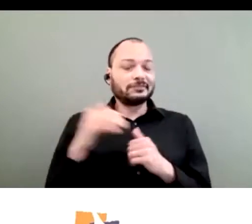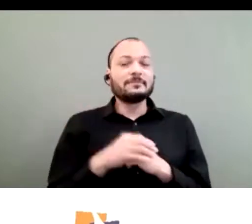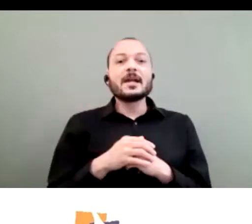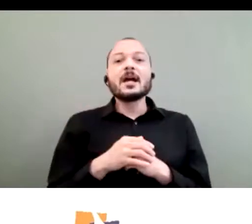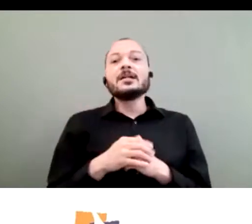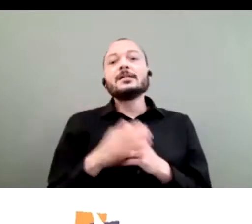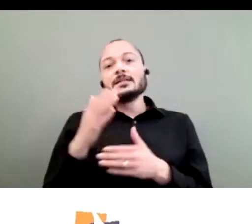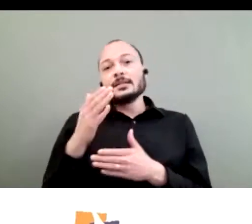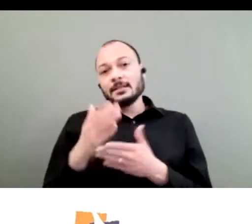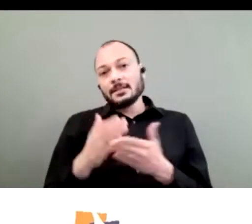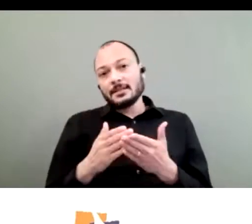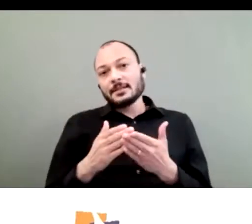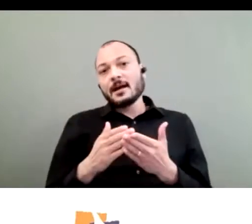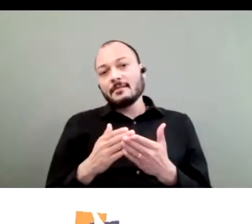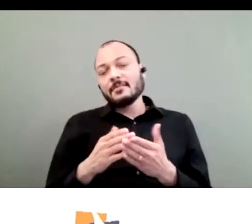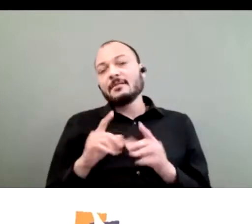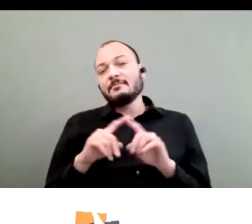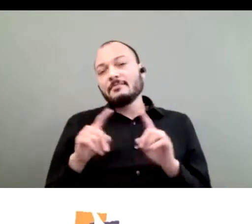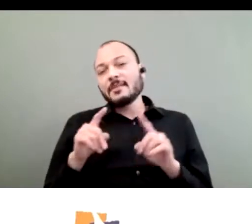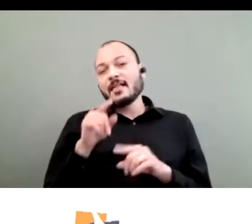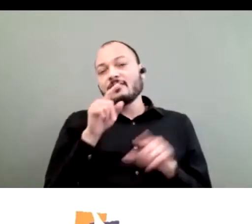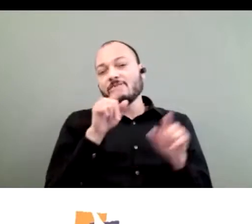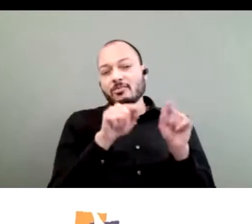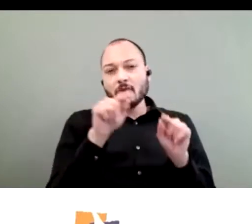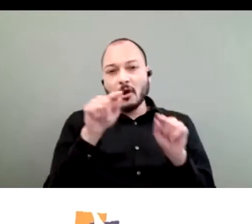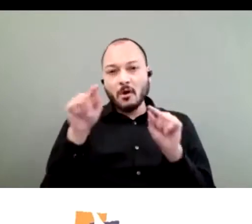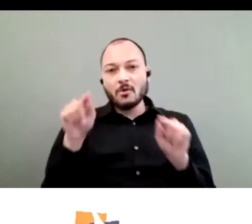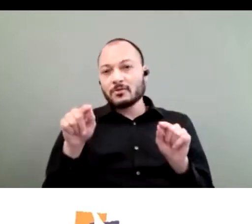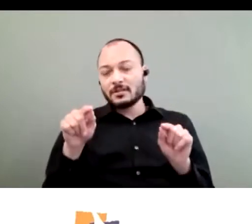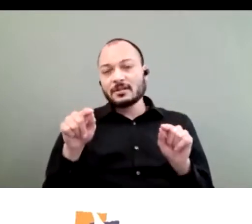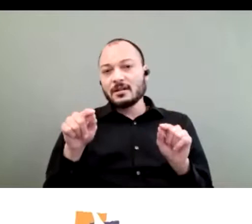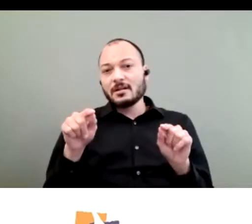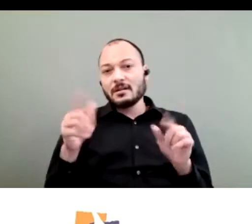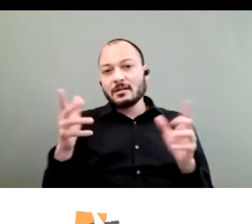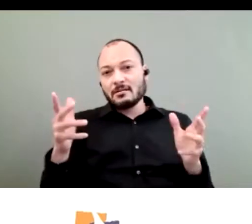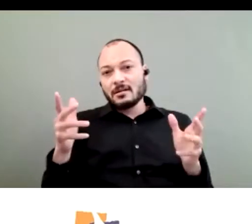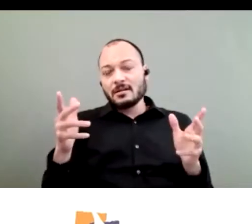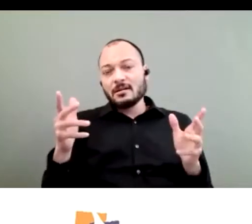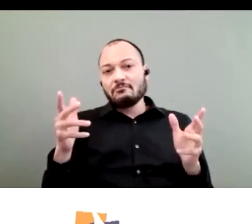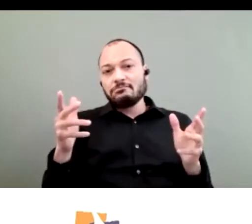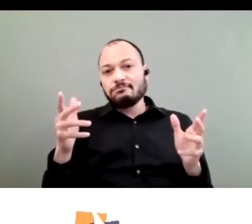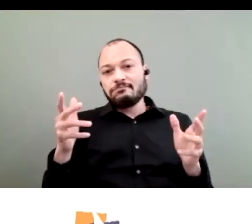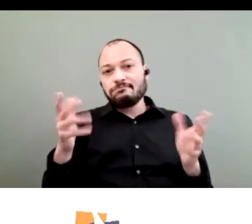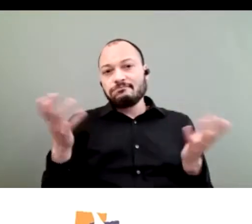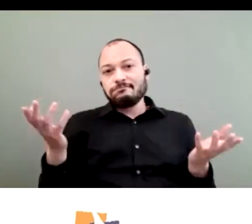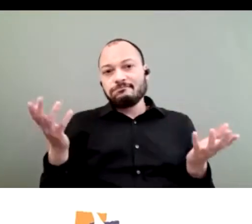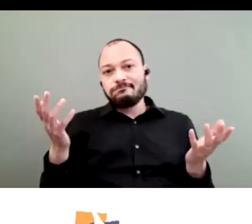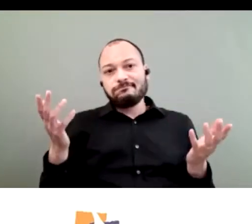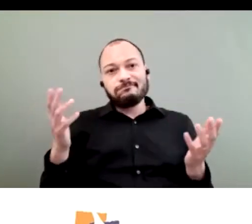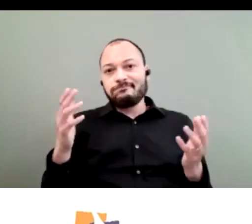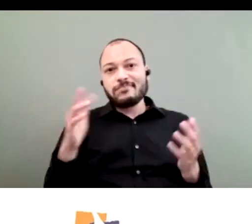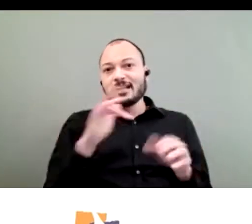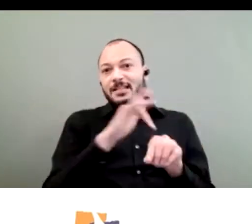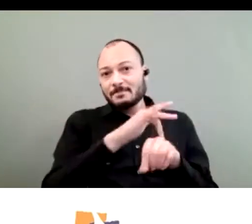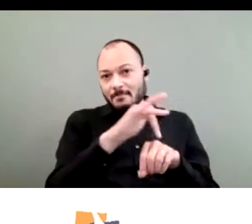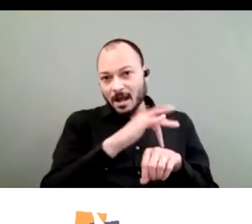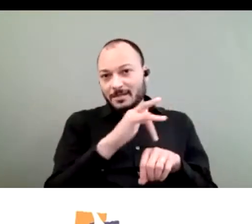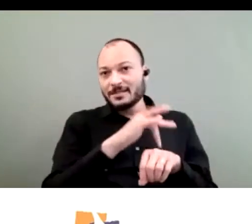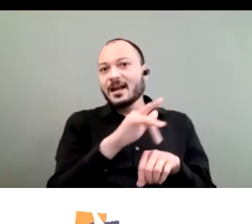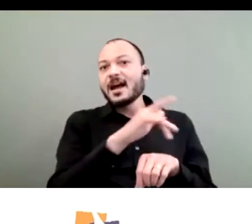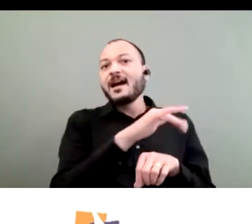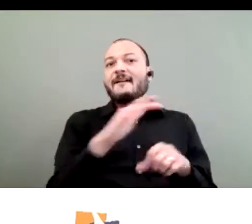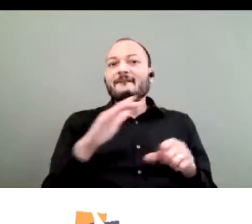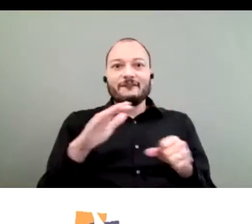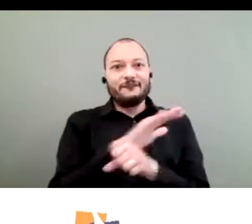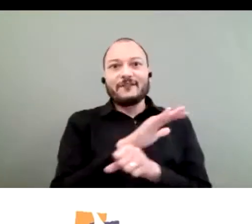some, but those spots have been, they fill up very, very quickly. What I